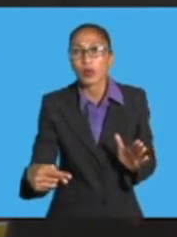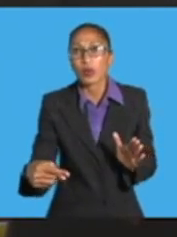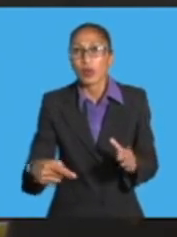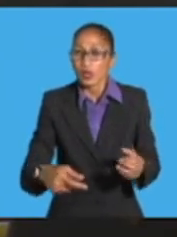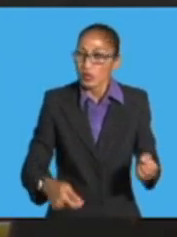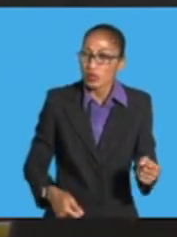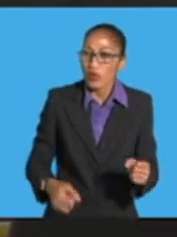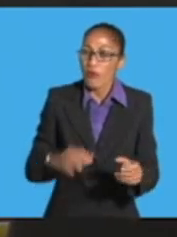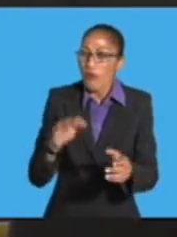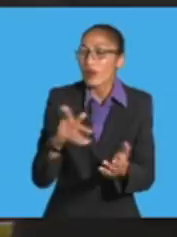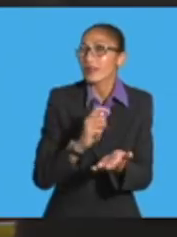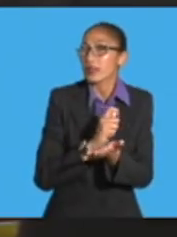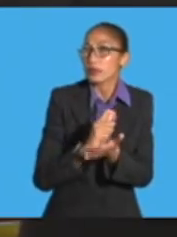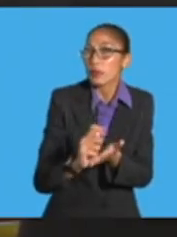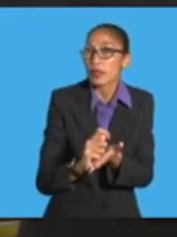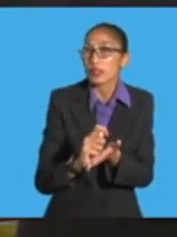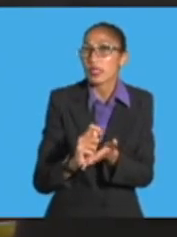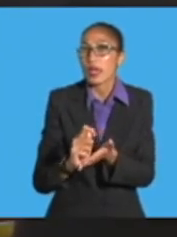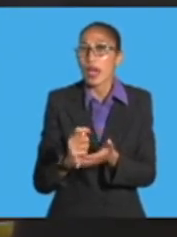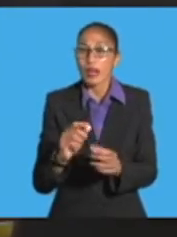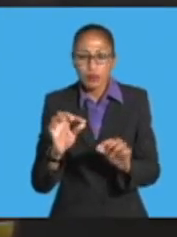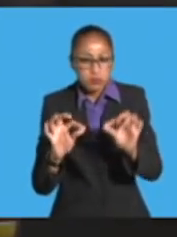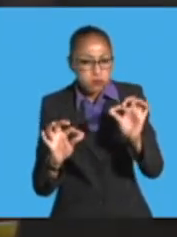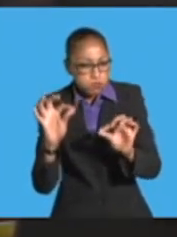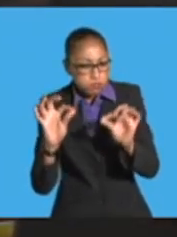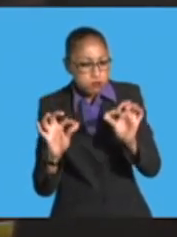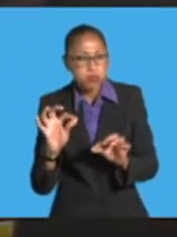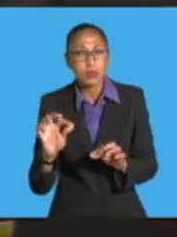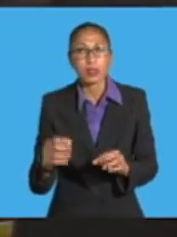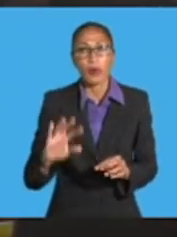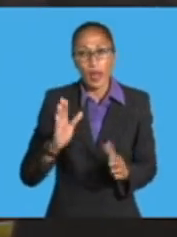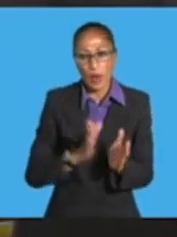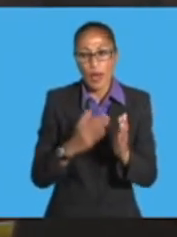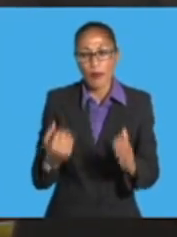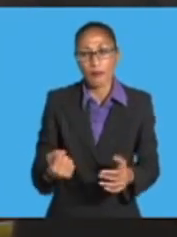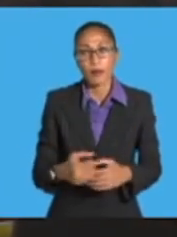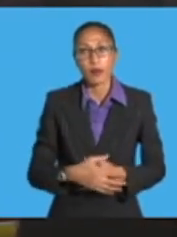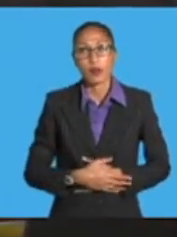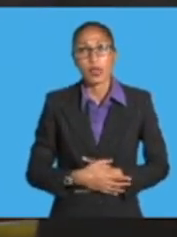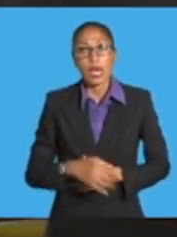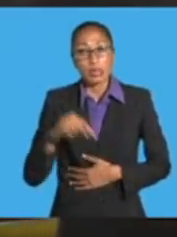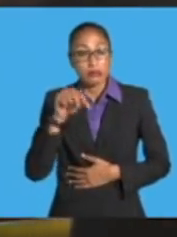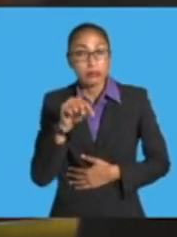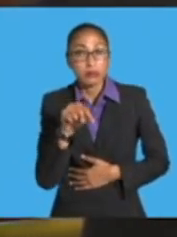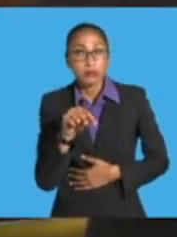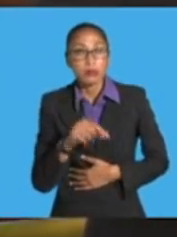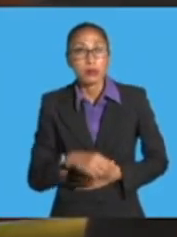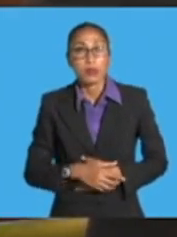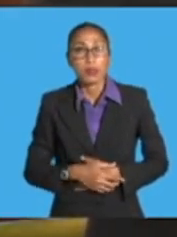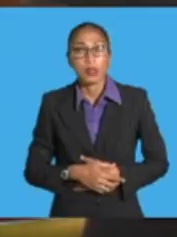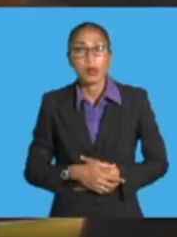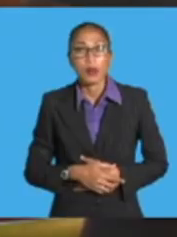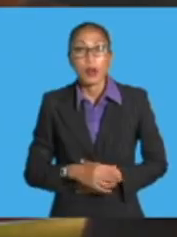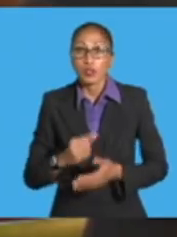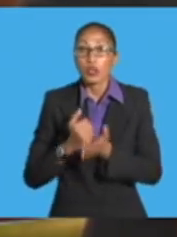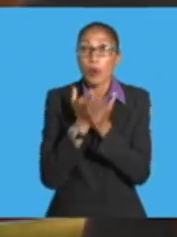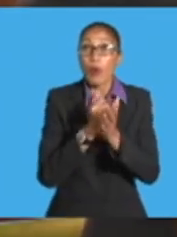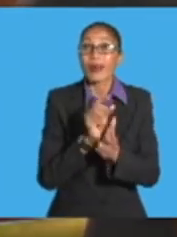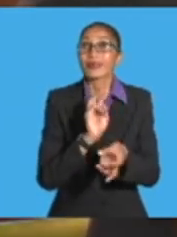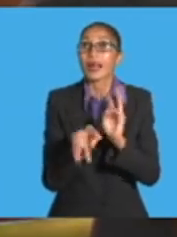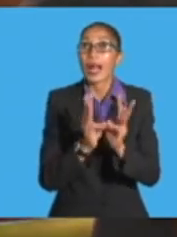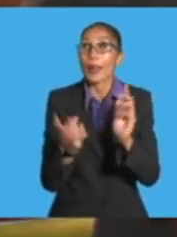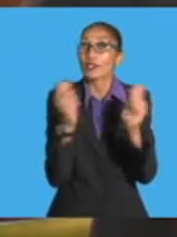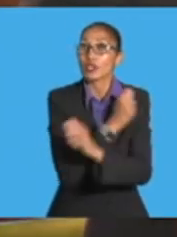of transparency and accountability to which we are committed. This is supported by climate